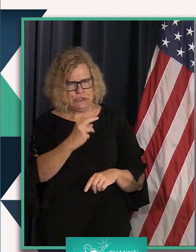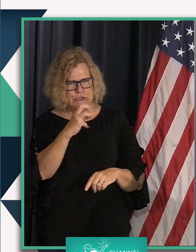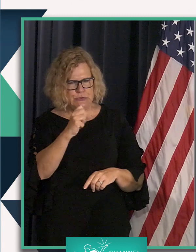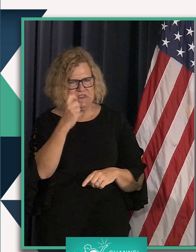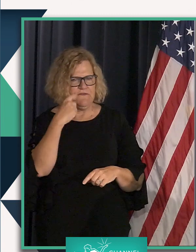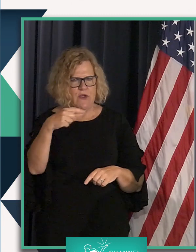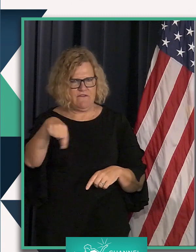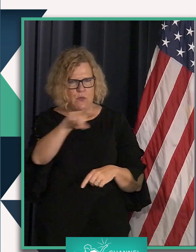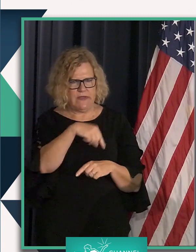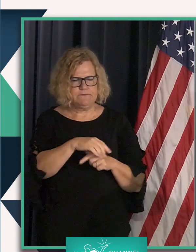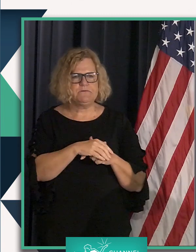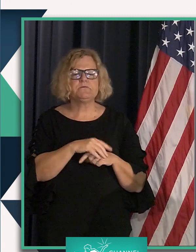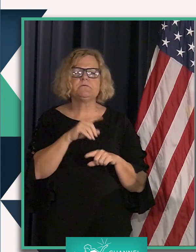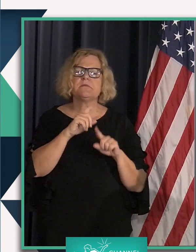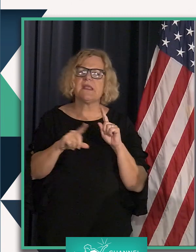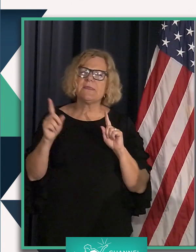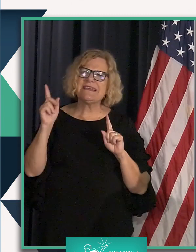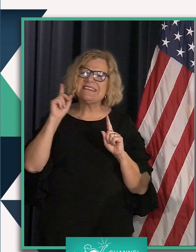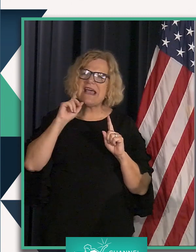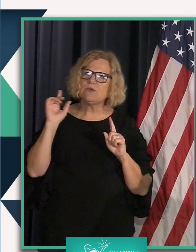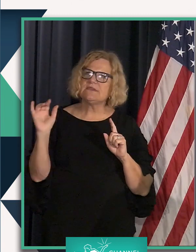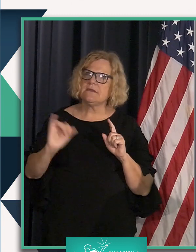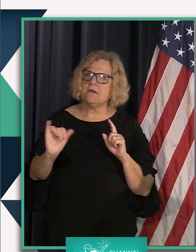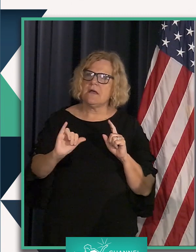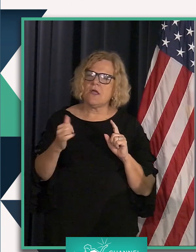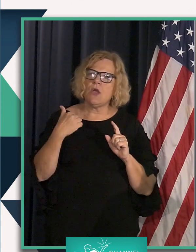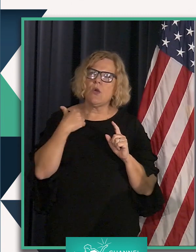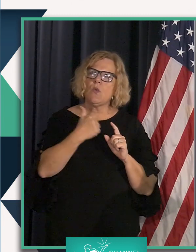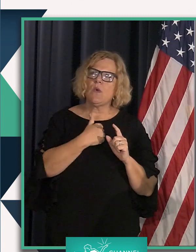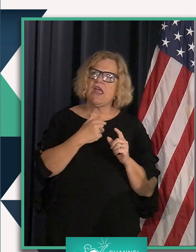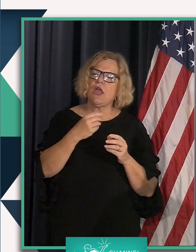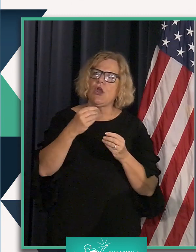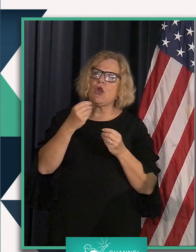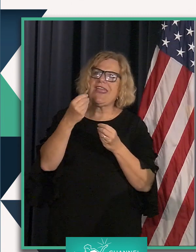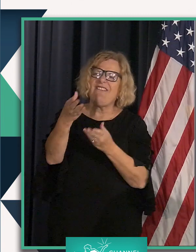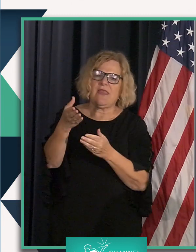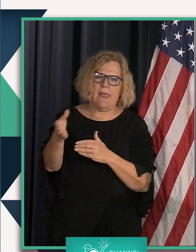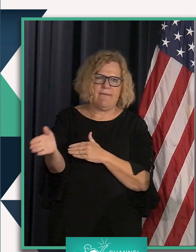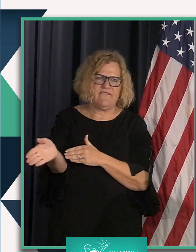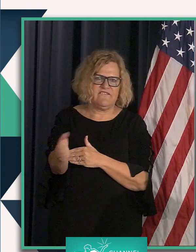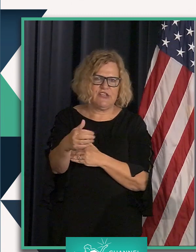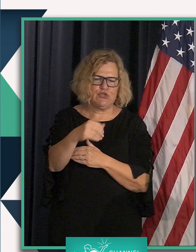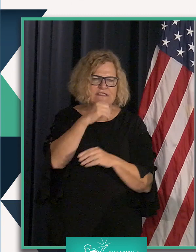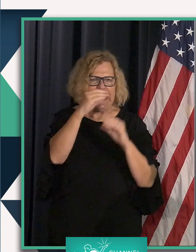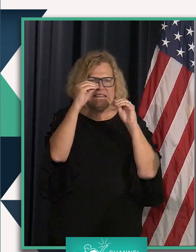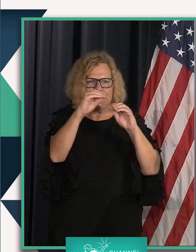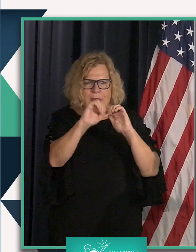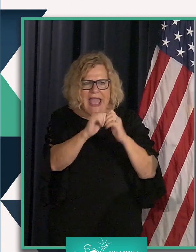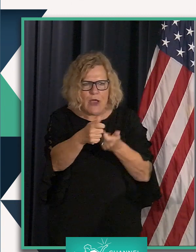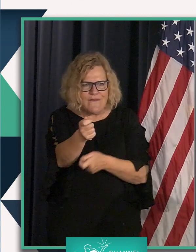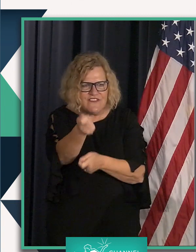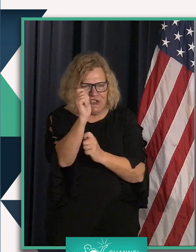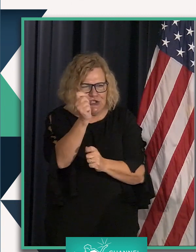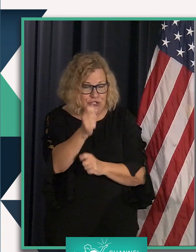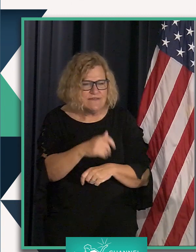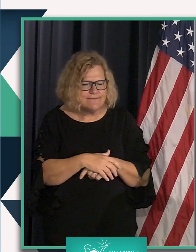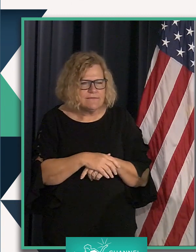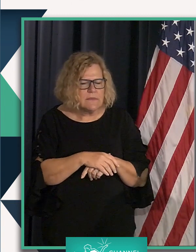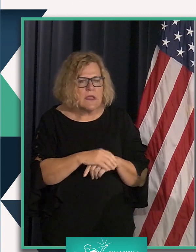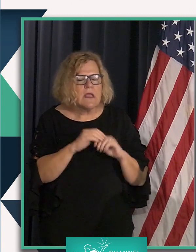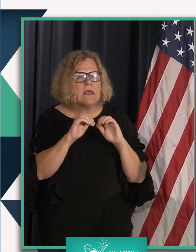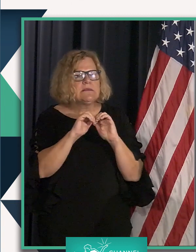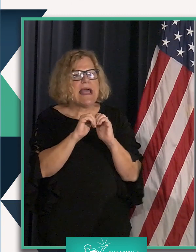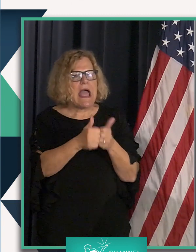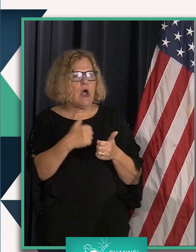for everyone, but it sounds as though we're giving them a fish as opposed to teaching them how to fish. So how